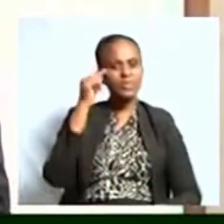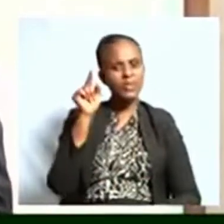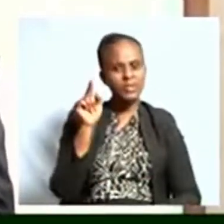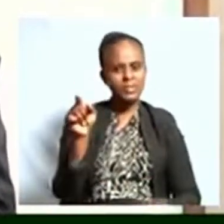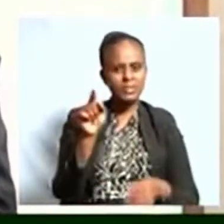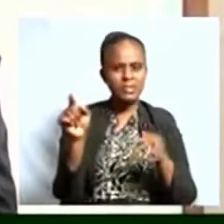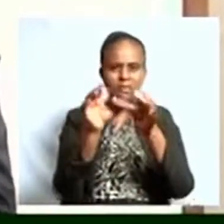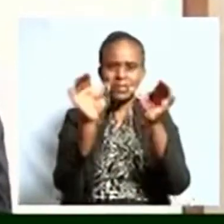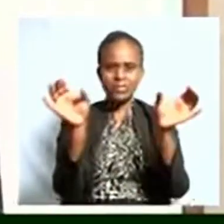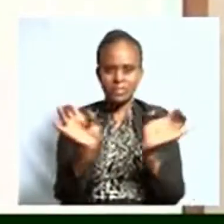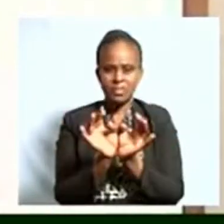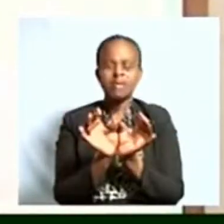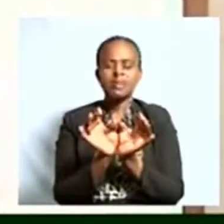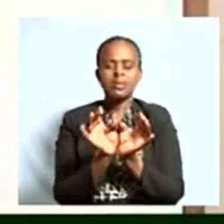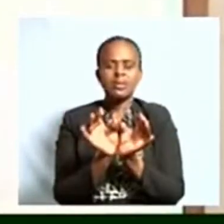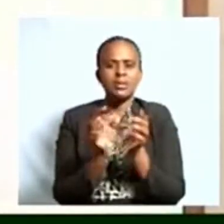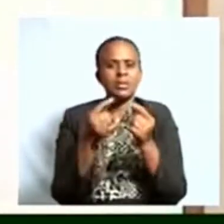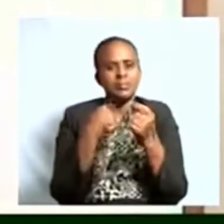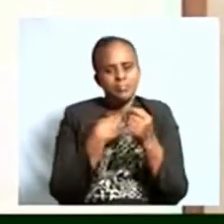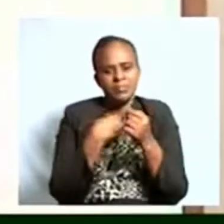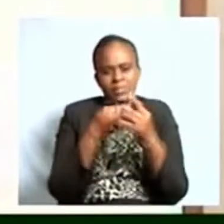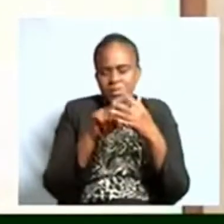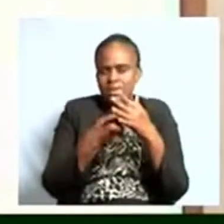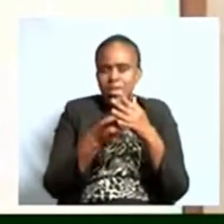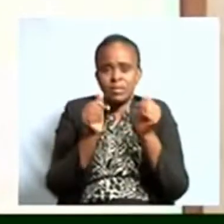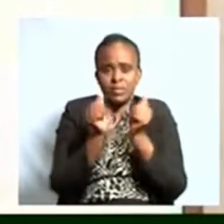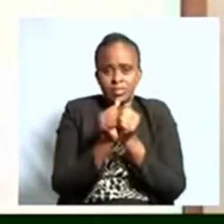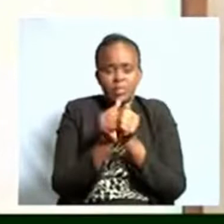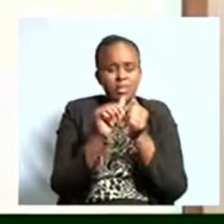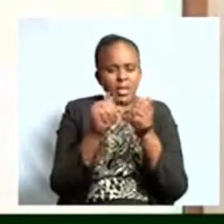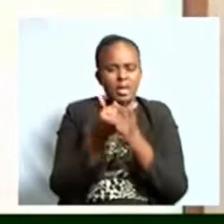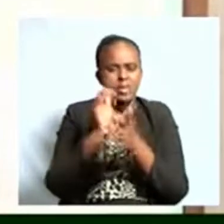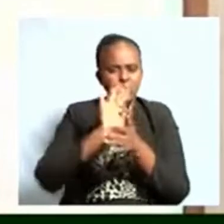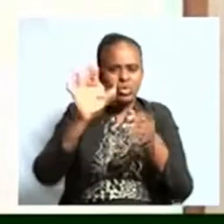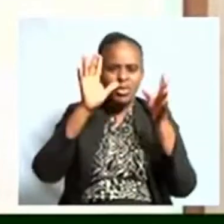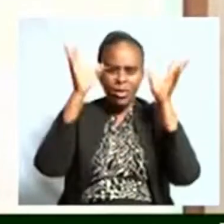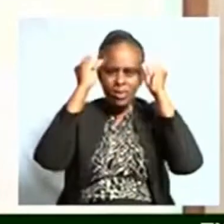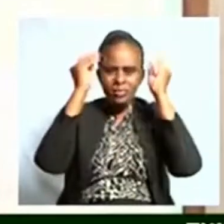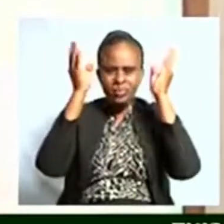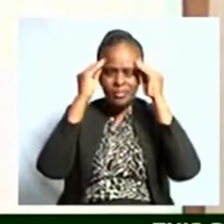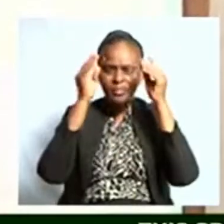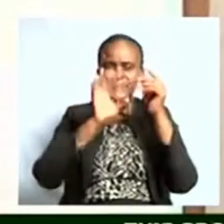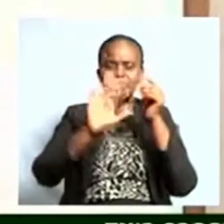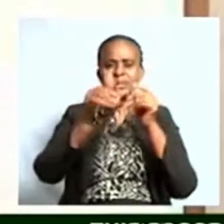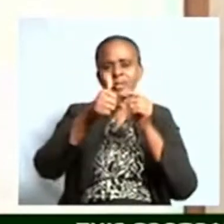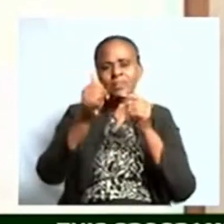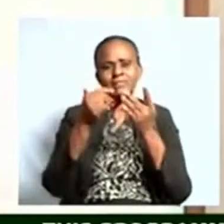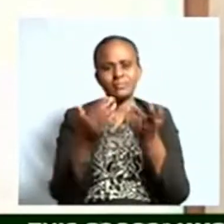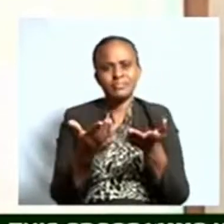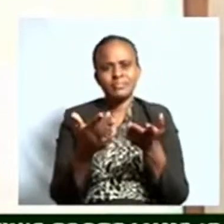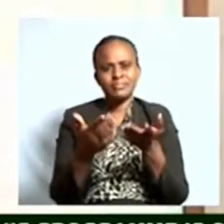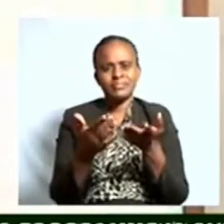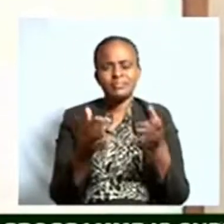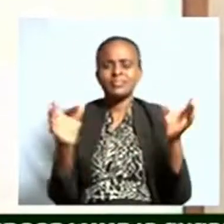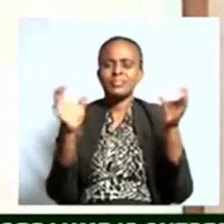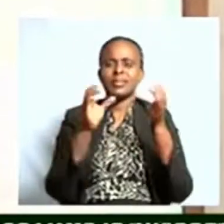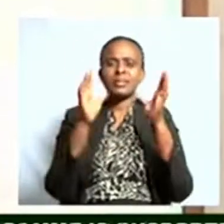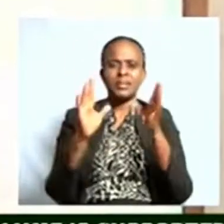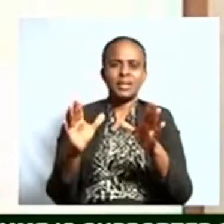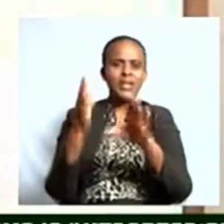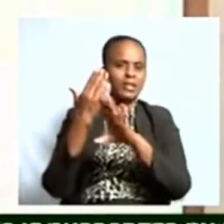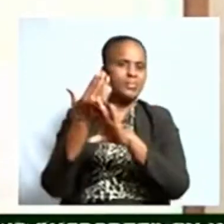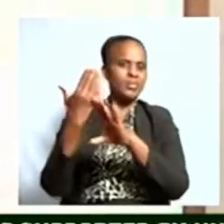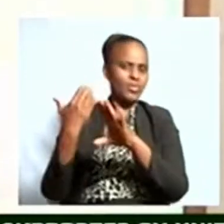particular constituency. Maybe let's begin. How has been your experience? You've been a councillor before,